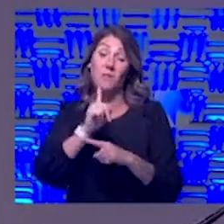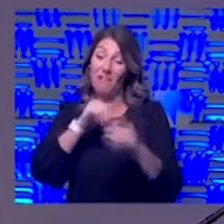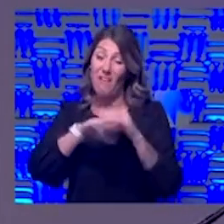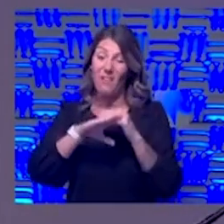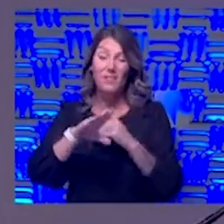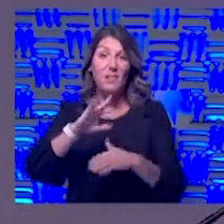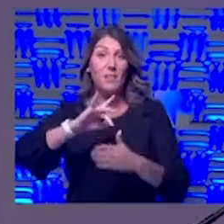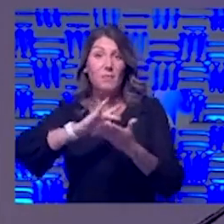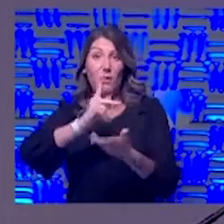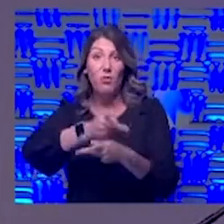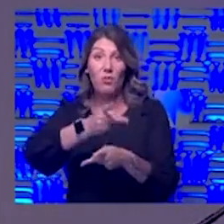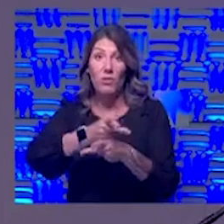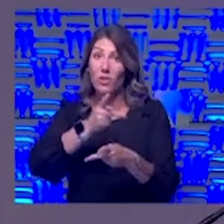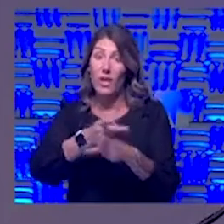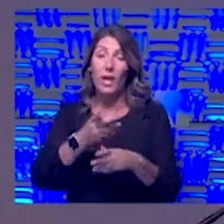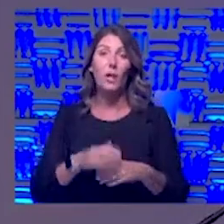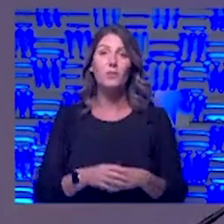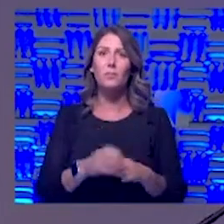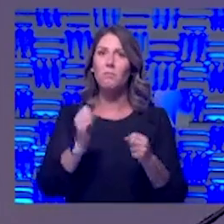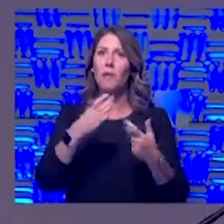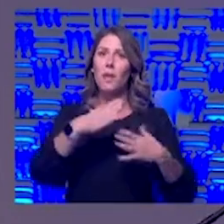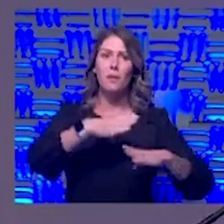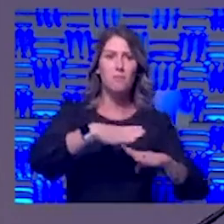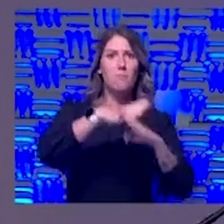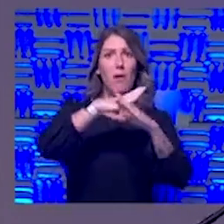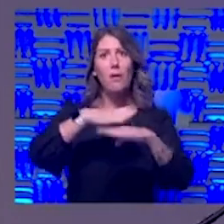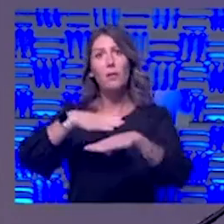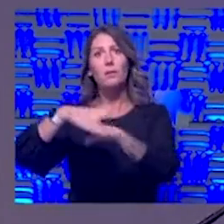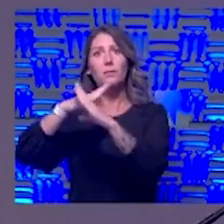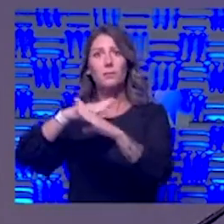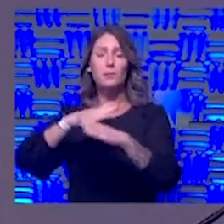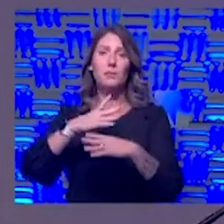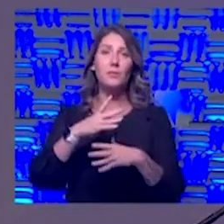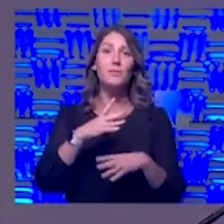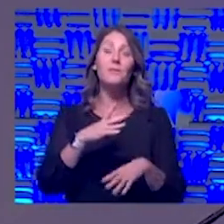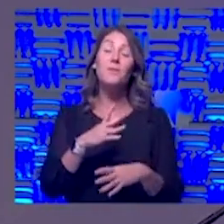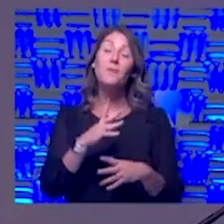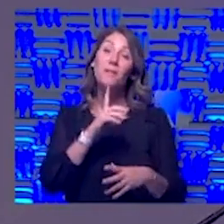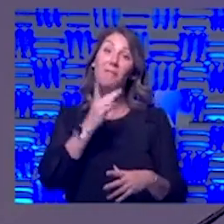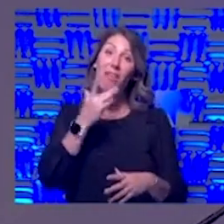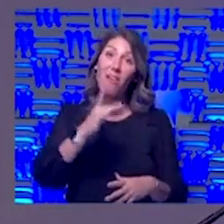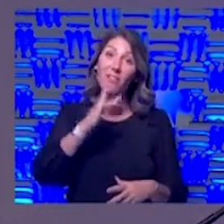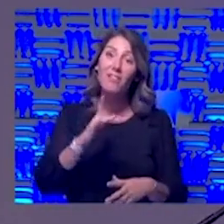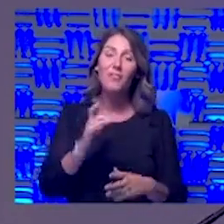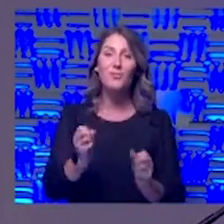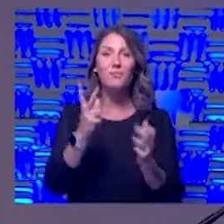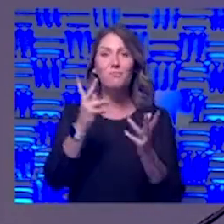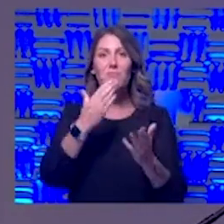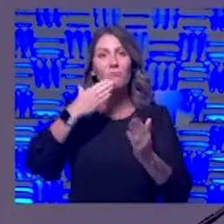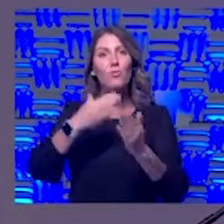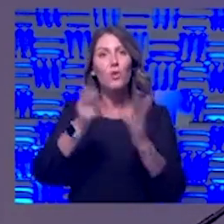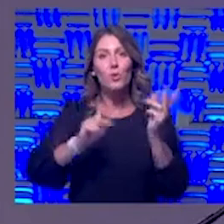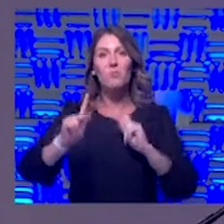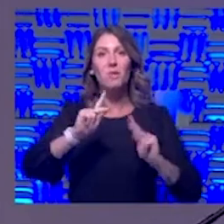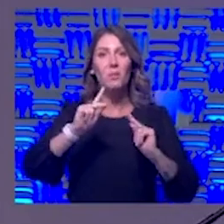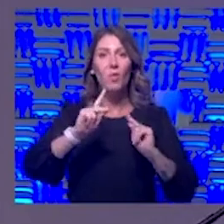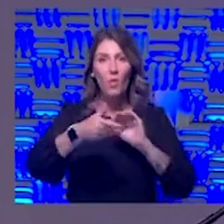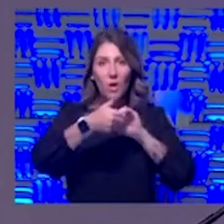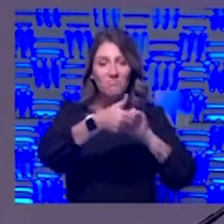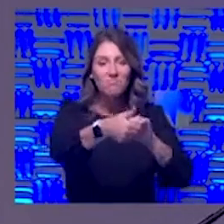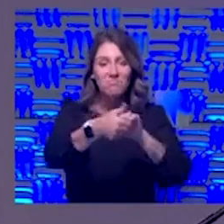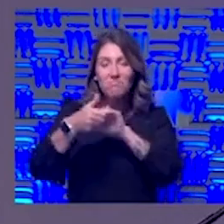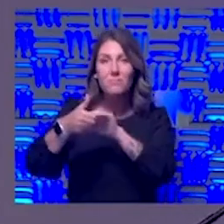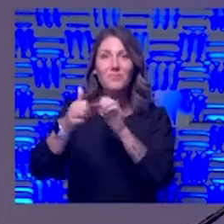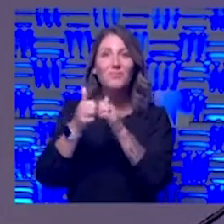medical care easily. So there's a lot of barriers in place. Fortunately, there's a lot of great people who are working with our veteran communities to